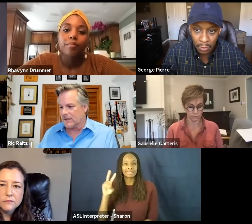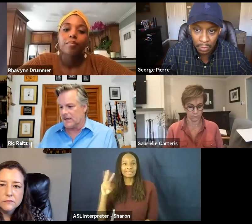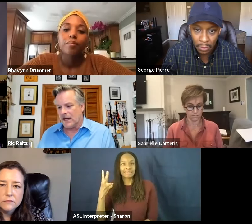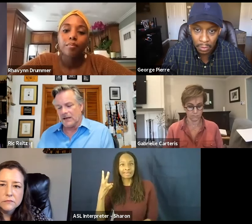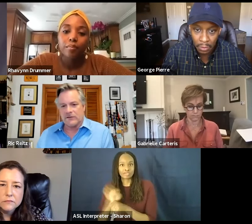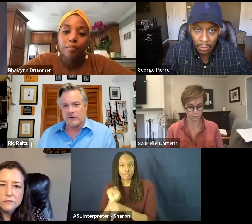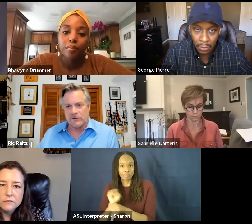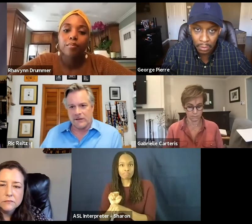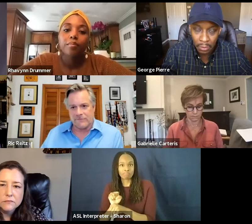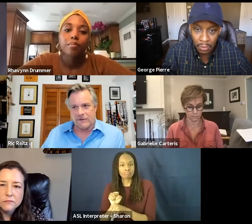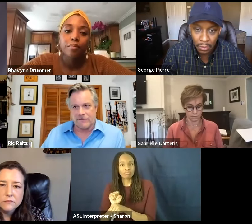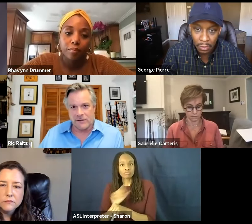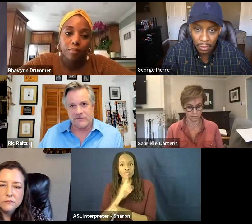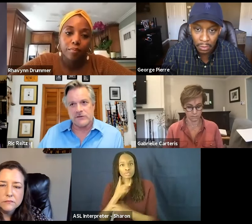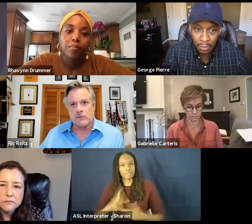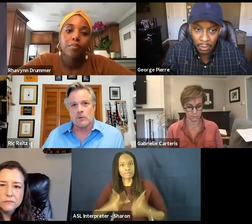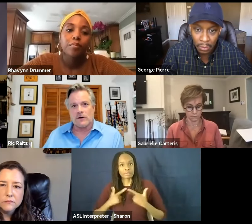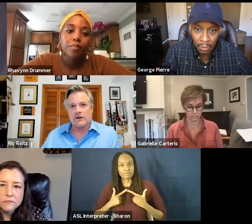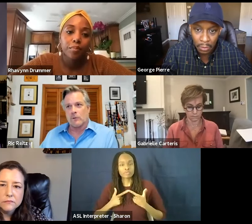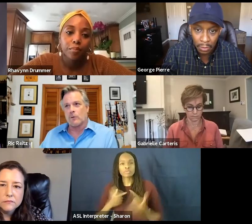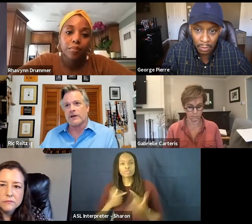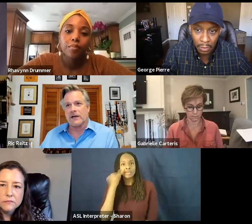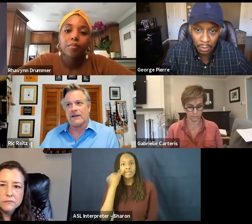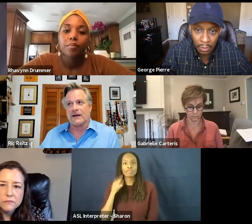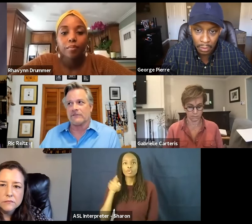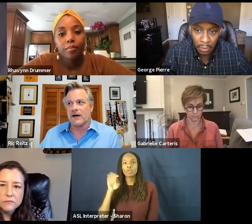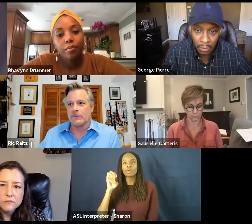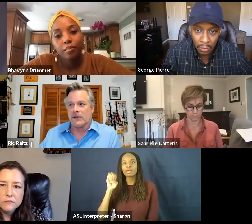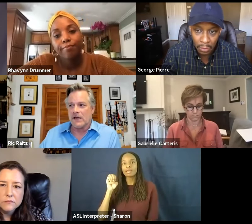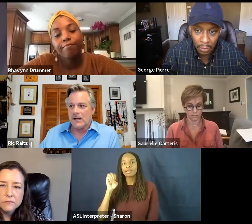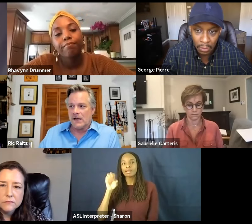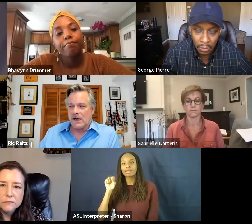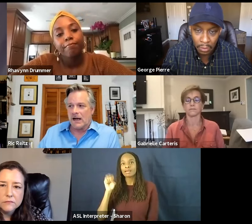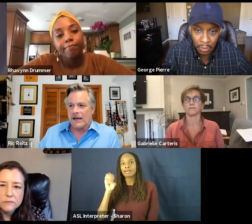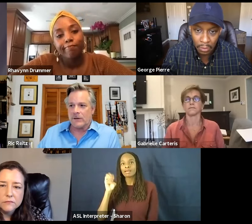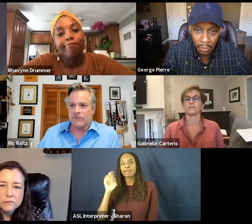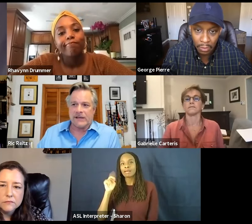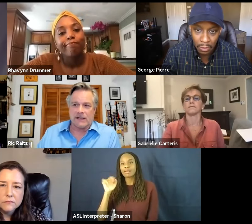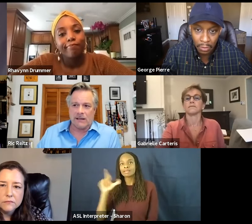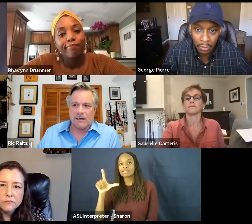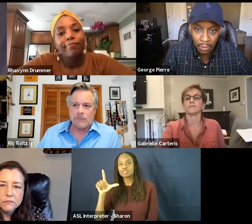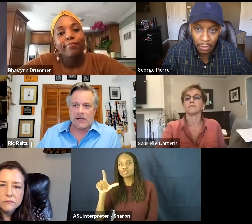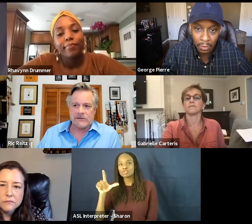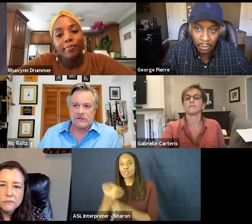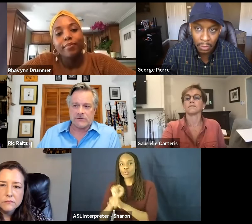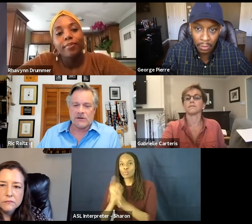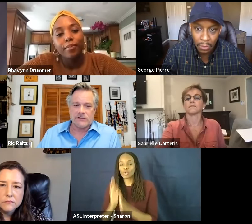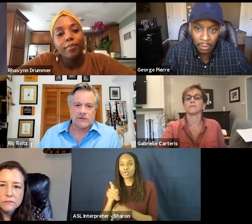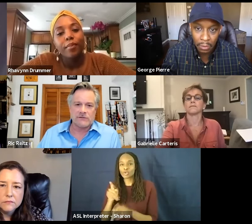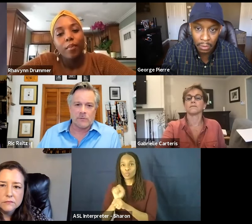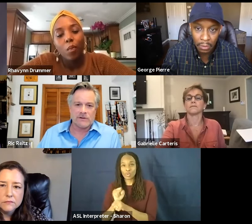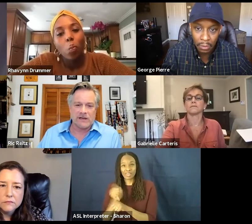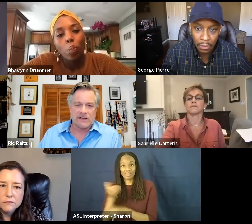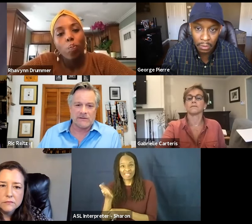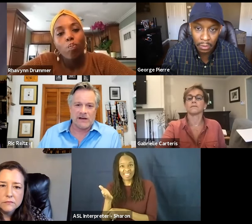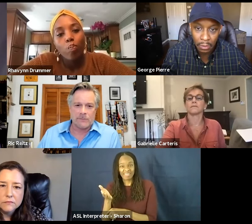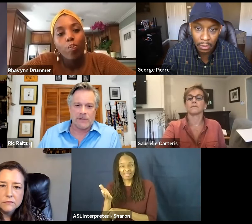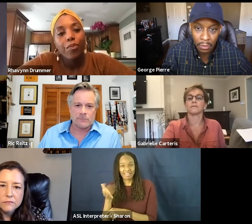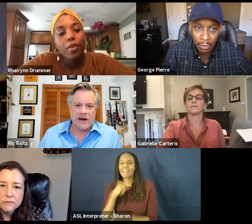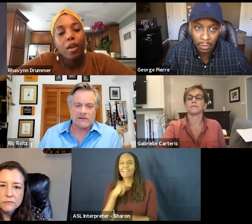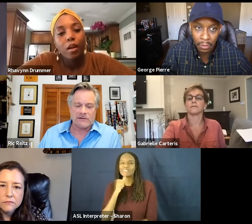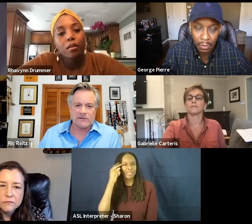livelihood. And so that if you're an essential worker and you're working in that environment, I don't think it eliminates you as long as you're using, once again,